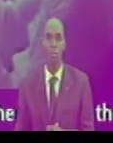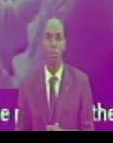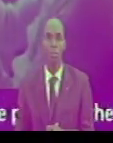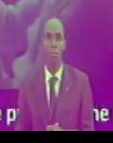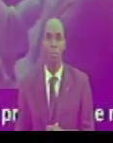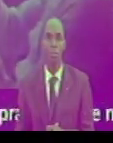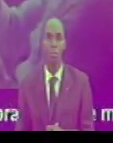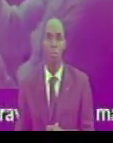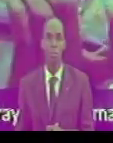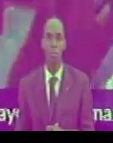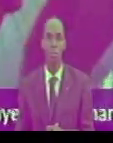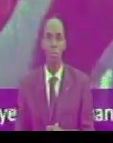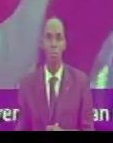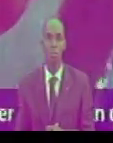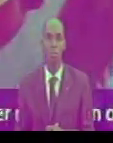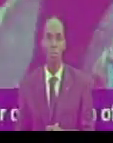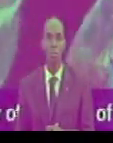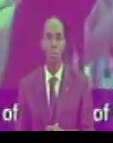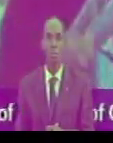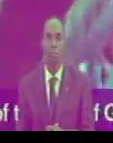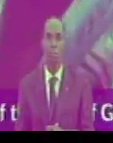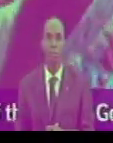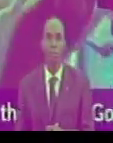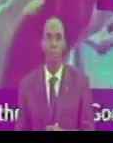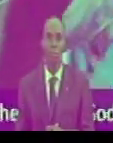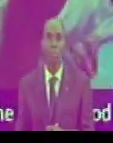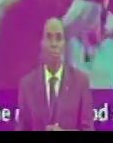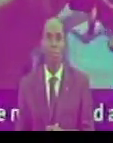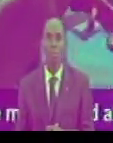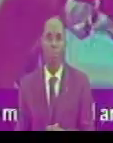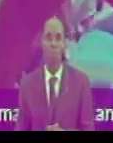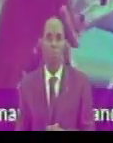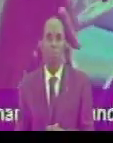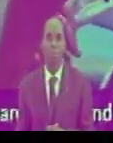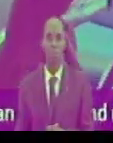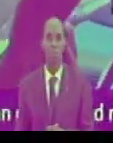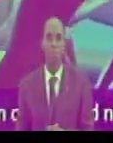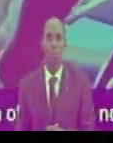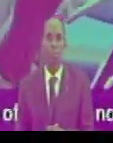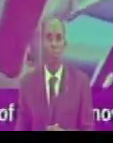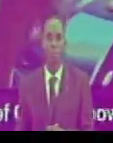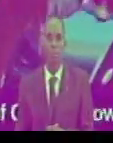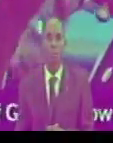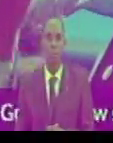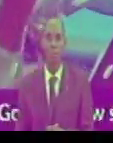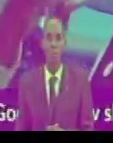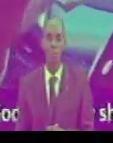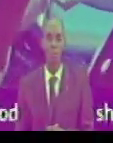Thank you.